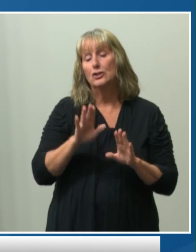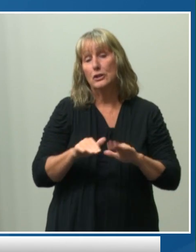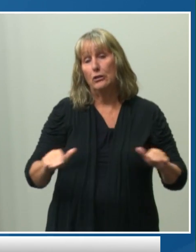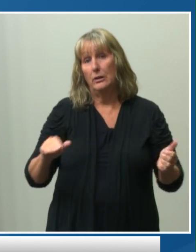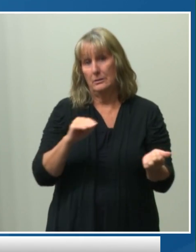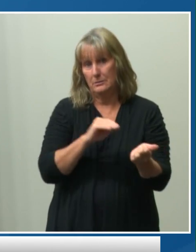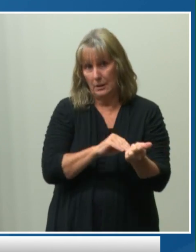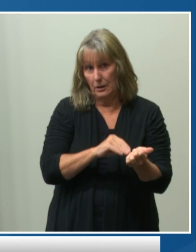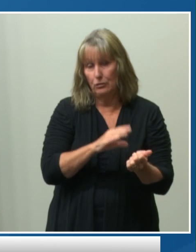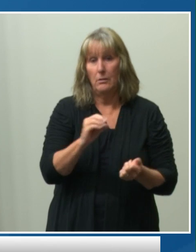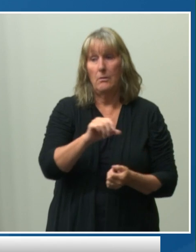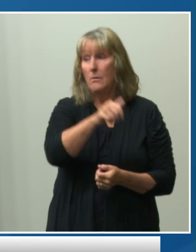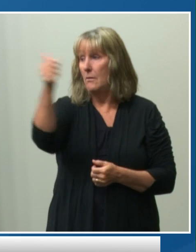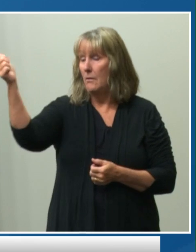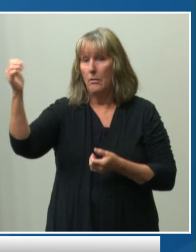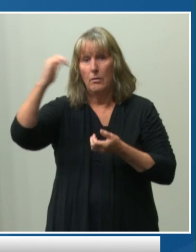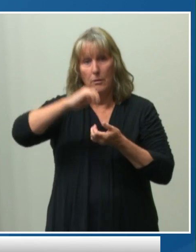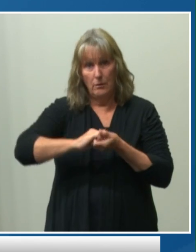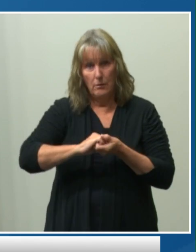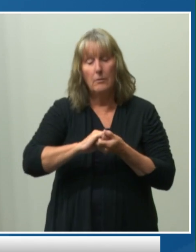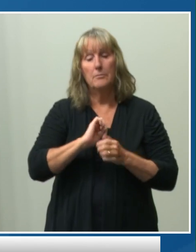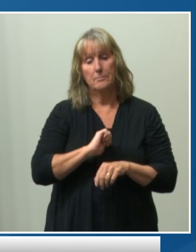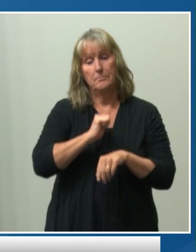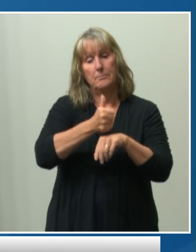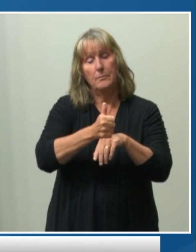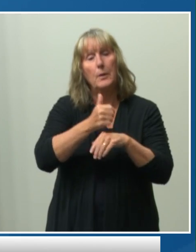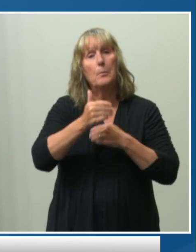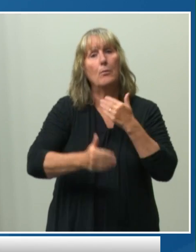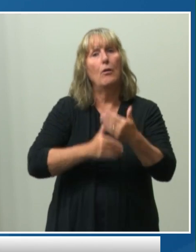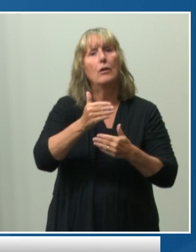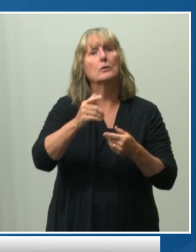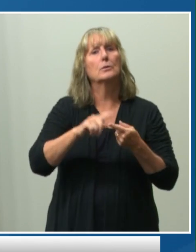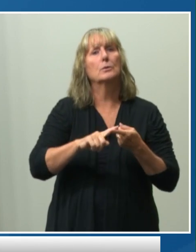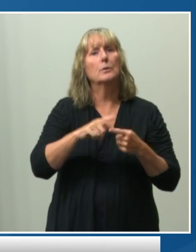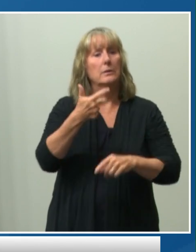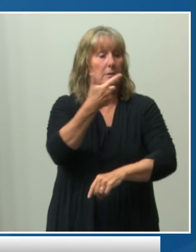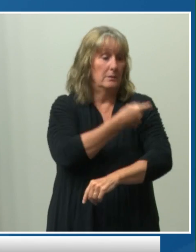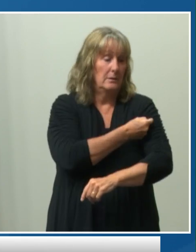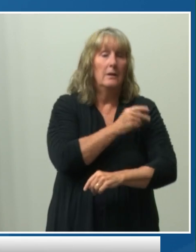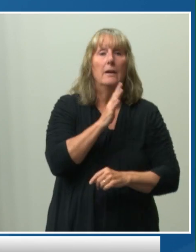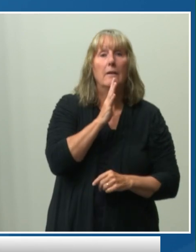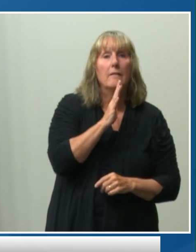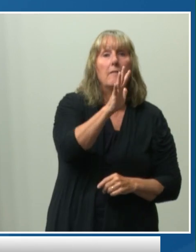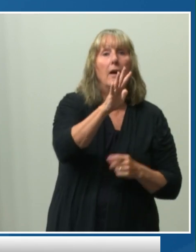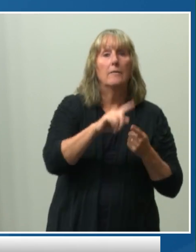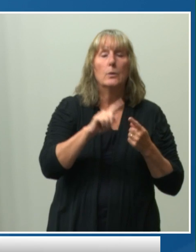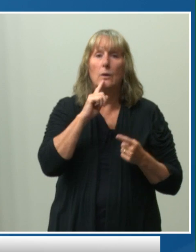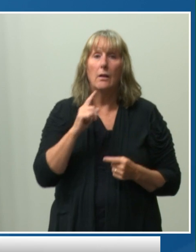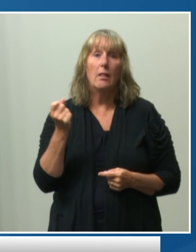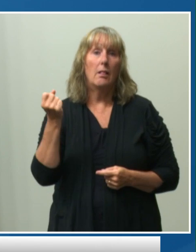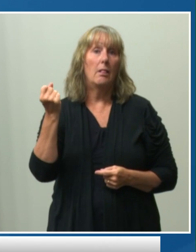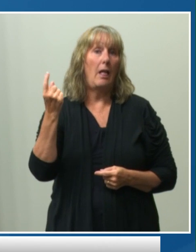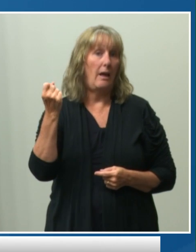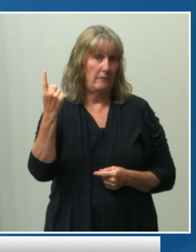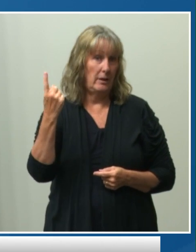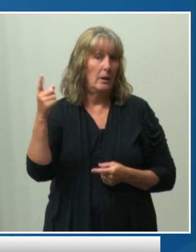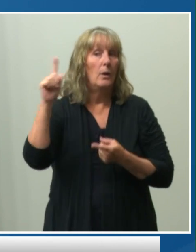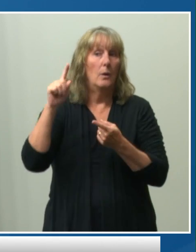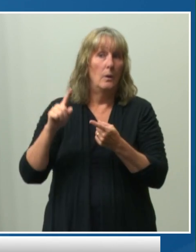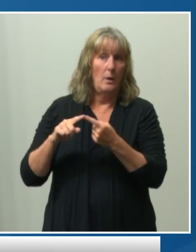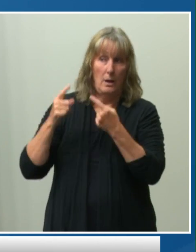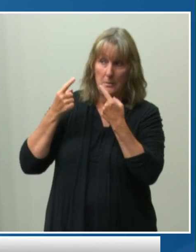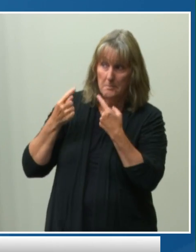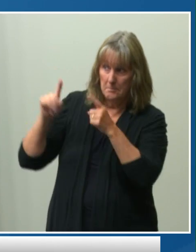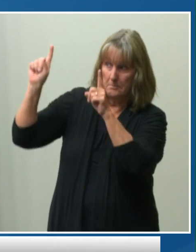and other partners to establish a process to vaccinate children ages 5 through 11 years old when the COVID-19